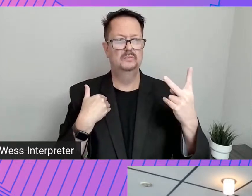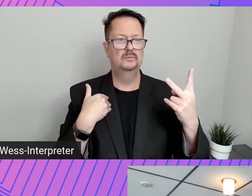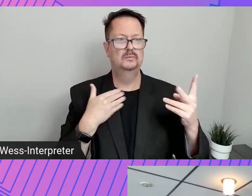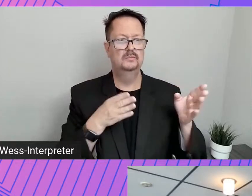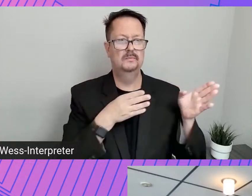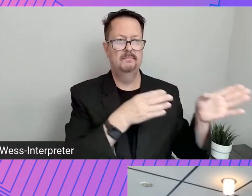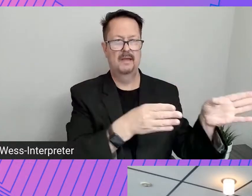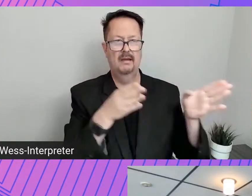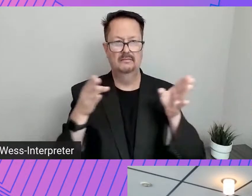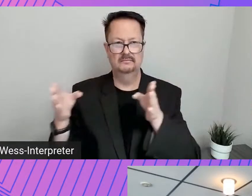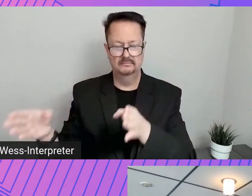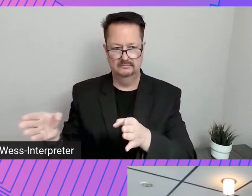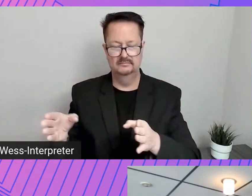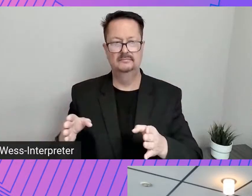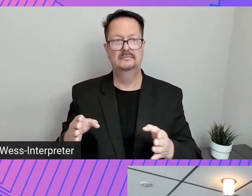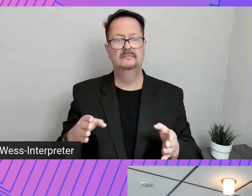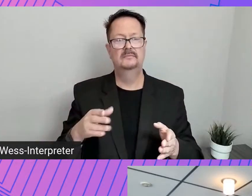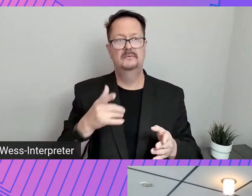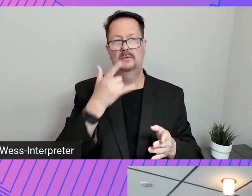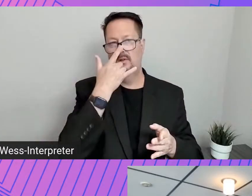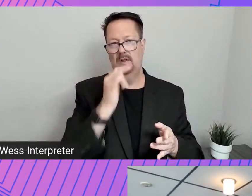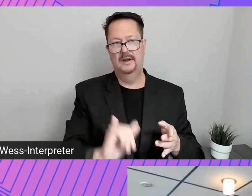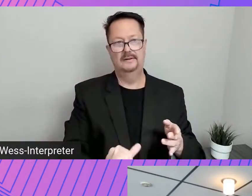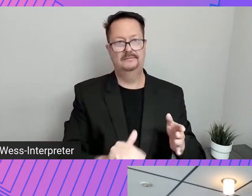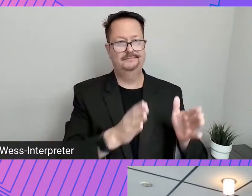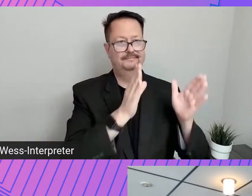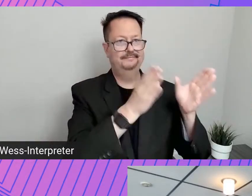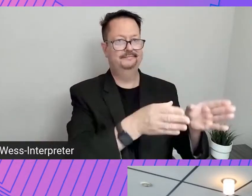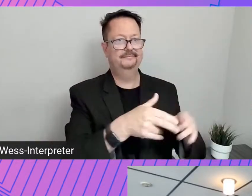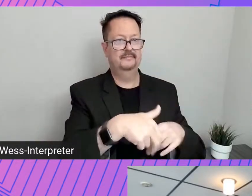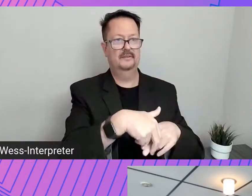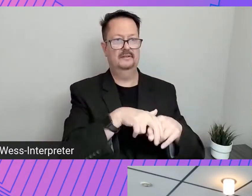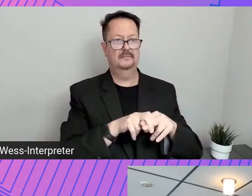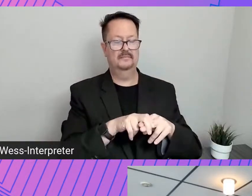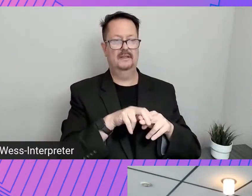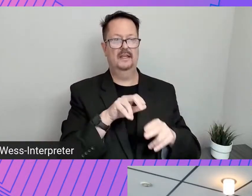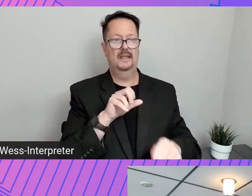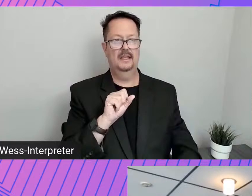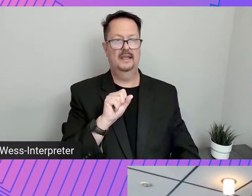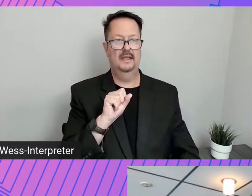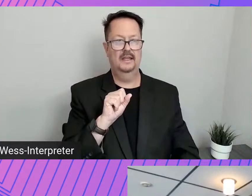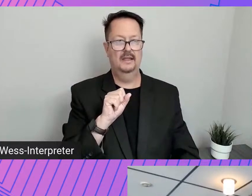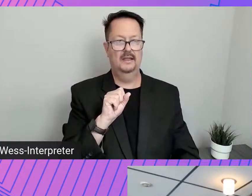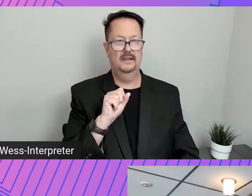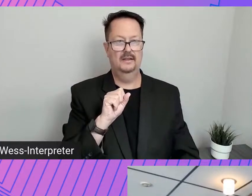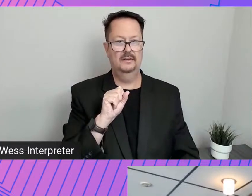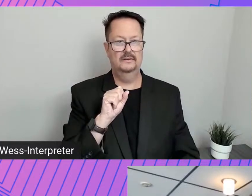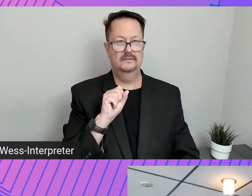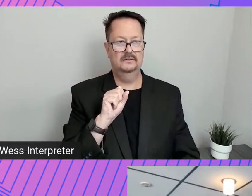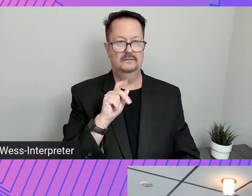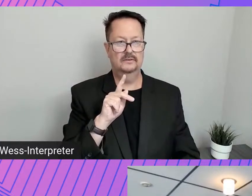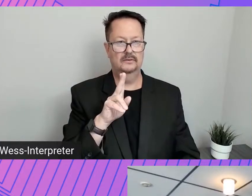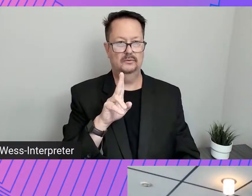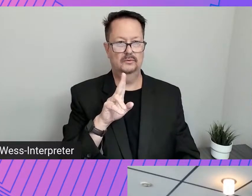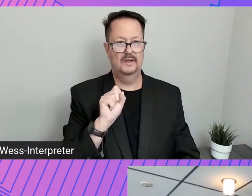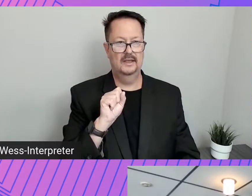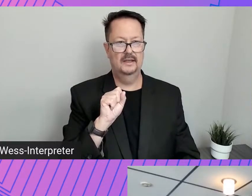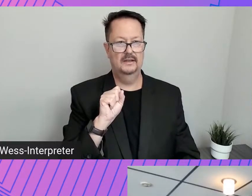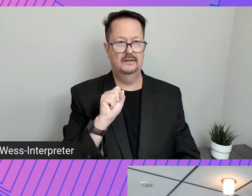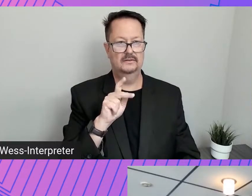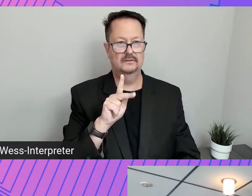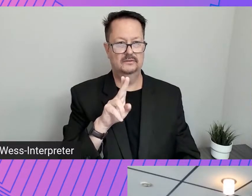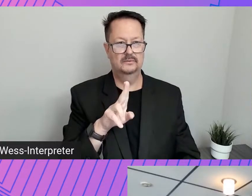use with these ECS services. Either they're sitting behind an SQS queue, or they're sitting behind